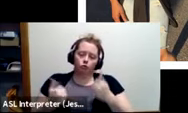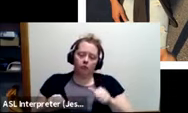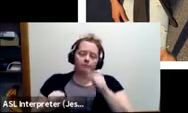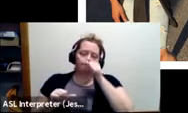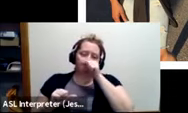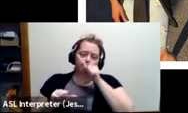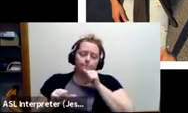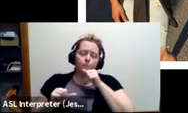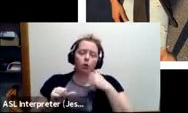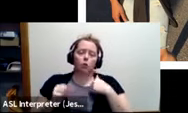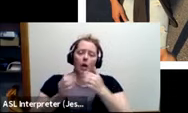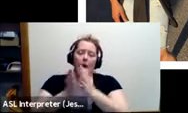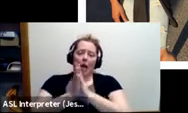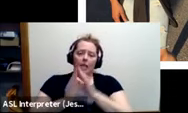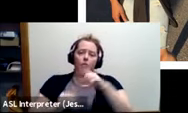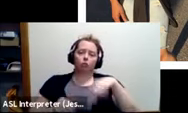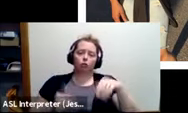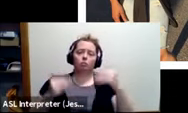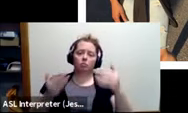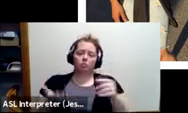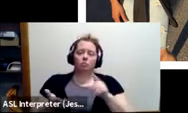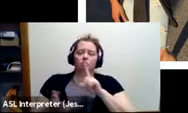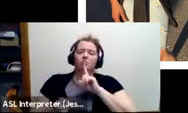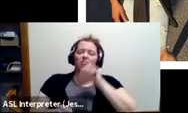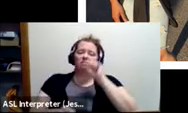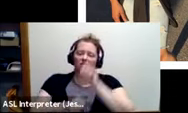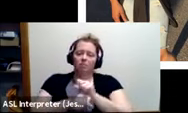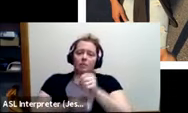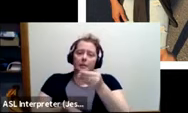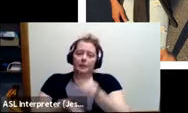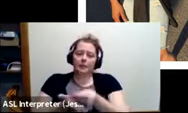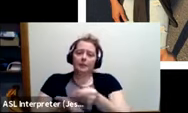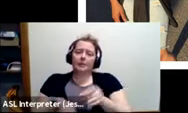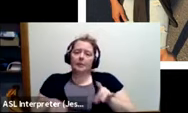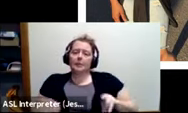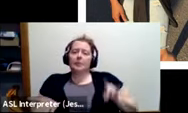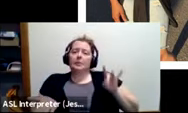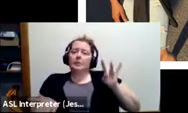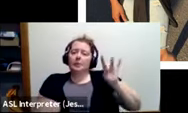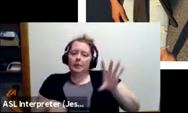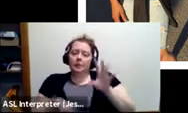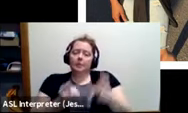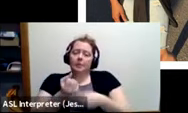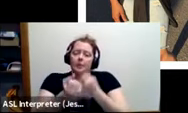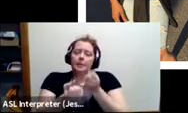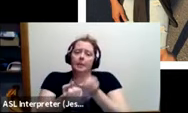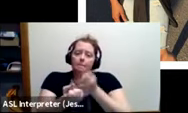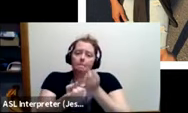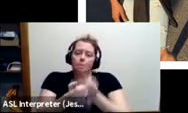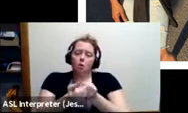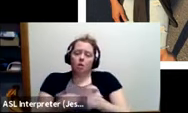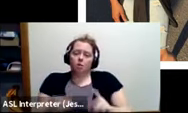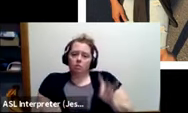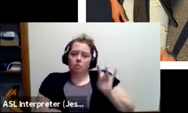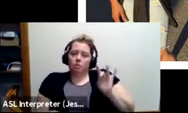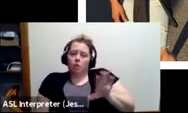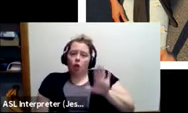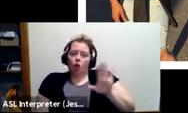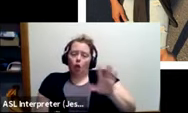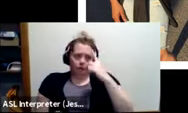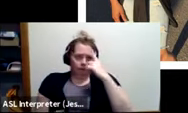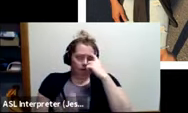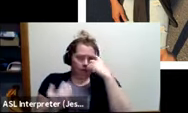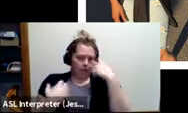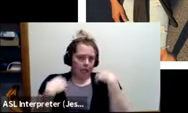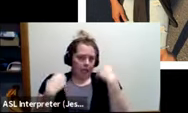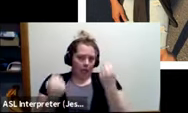Ayanna's Cash App to support her healing, to support her mental health, and support her fight